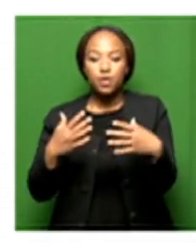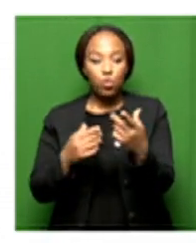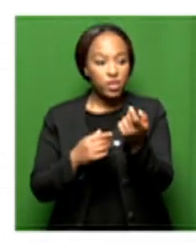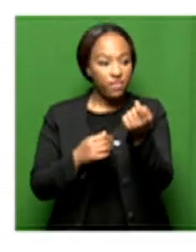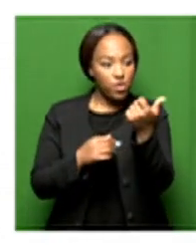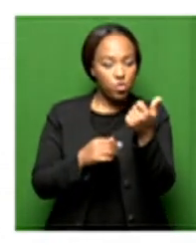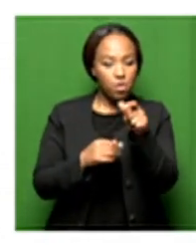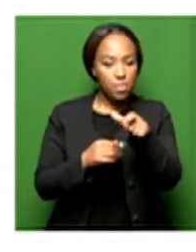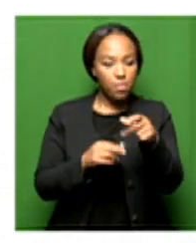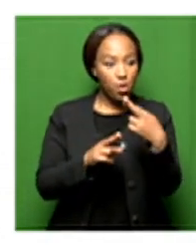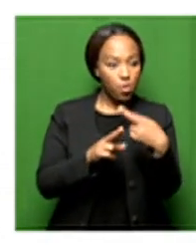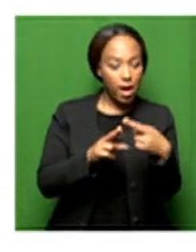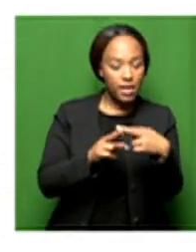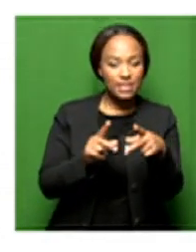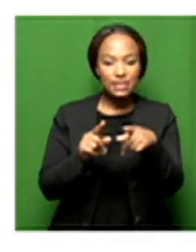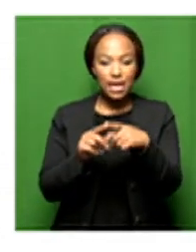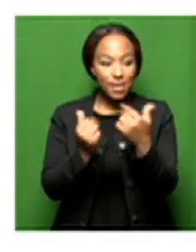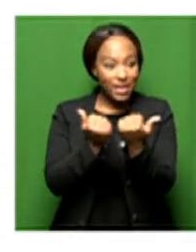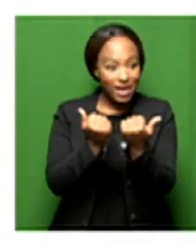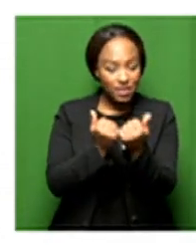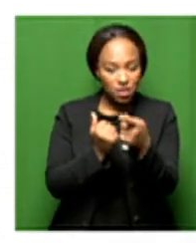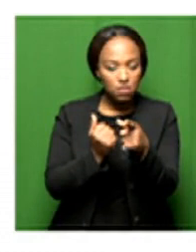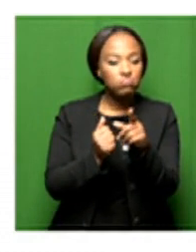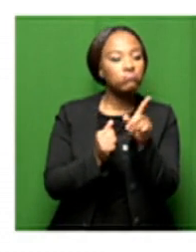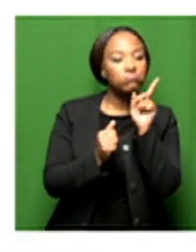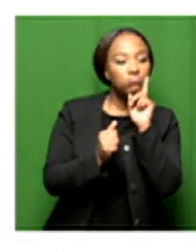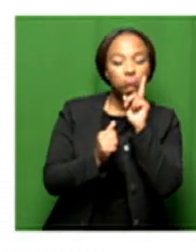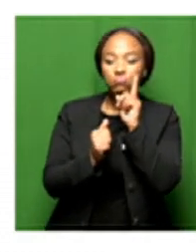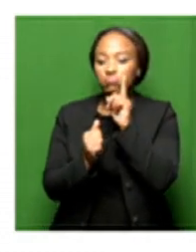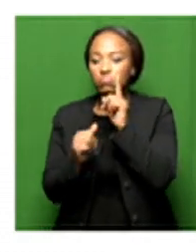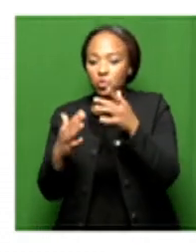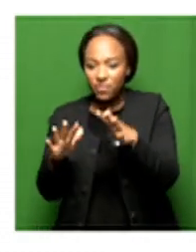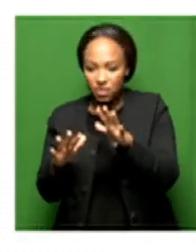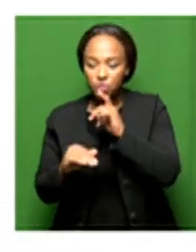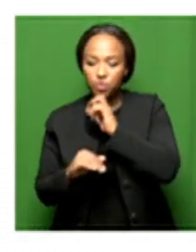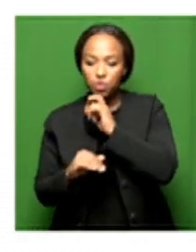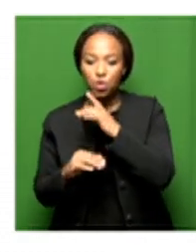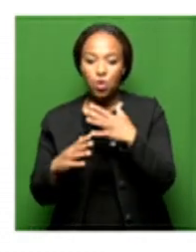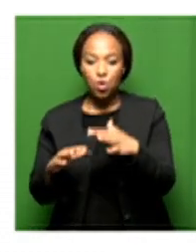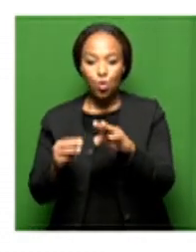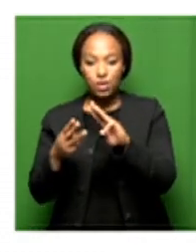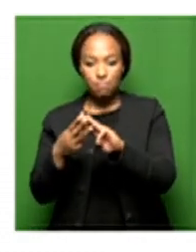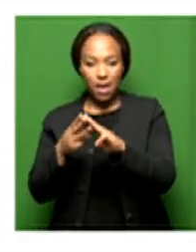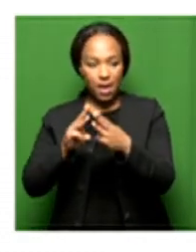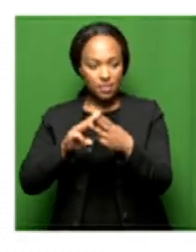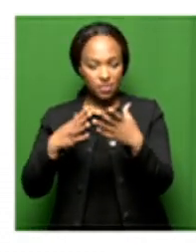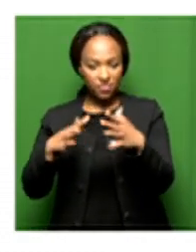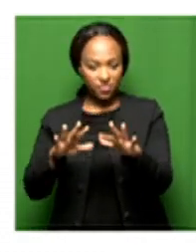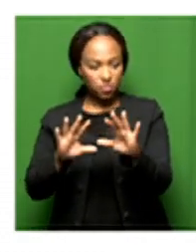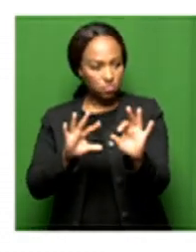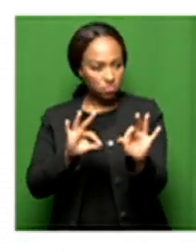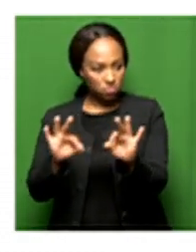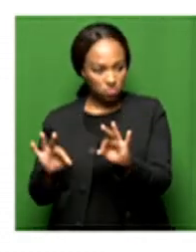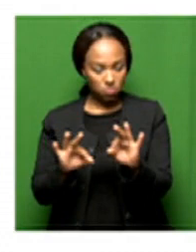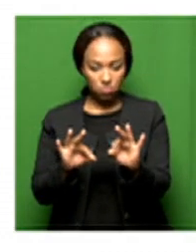tenants and agents in the market. And then it was basically down to some serious mathematics to make sure